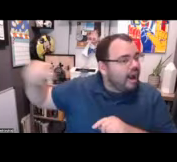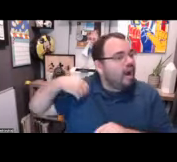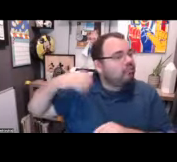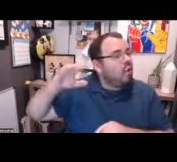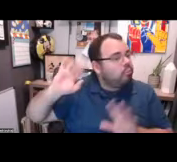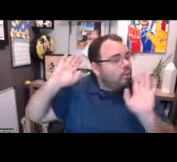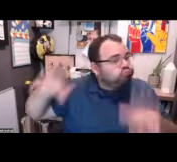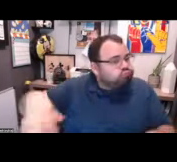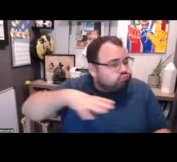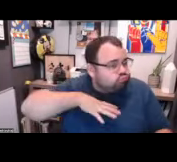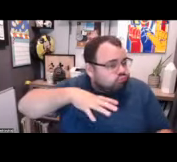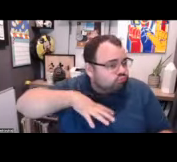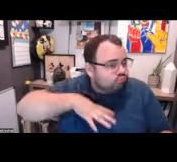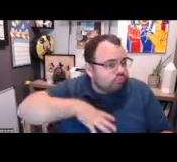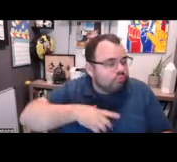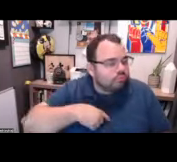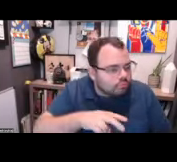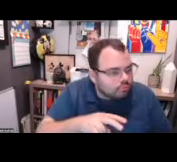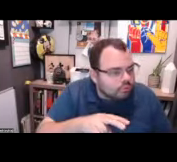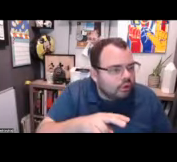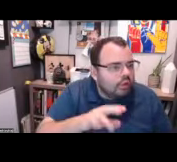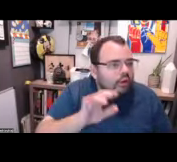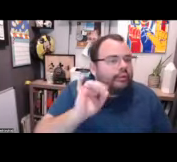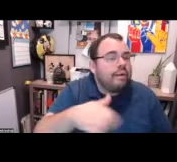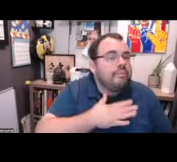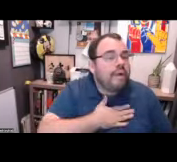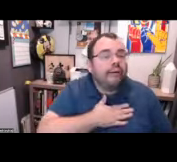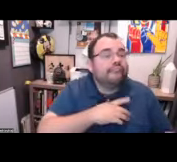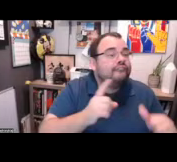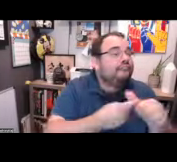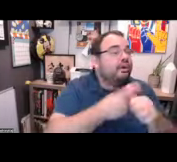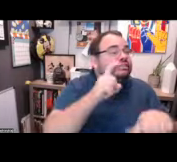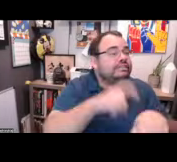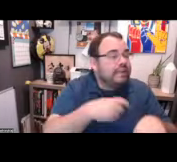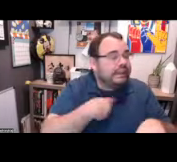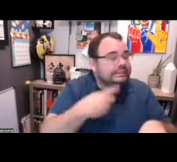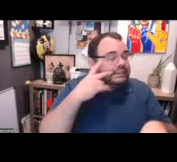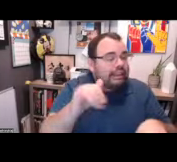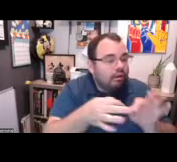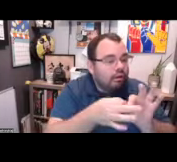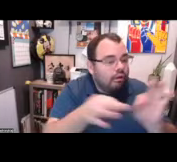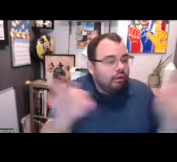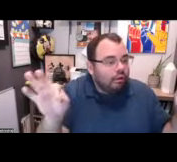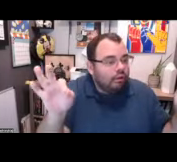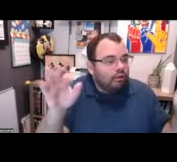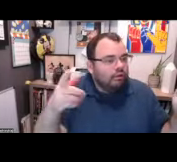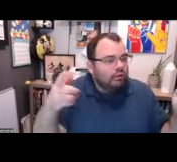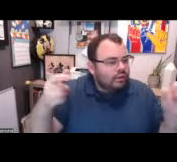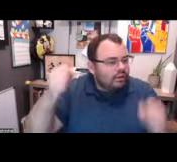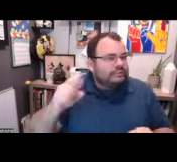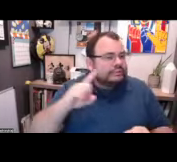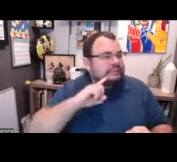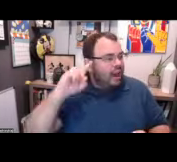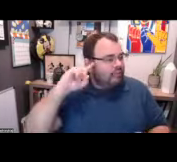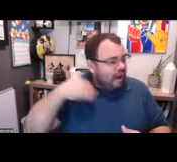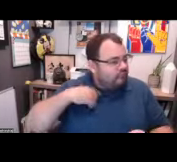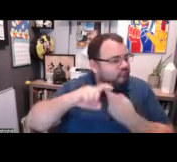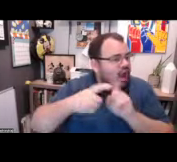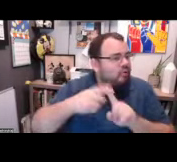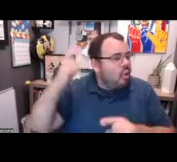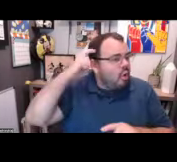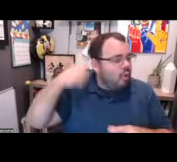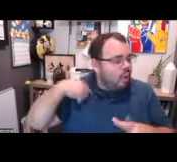cool, yeah. I have several friends that have cochlear implants. That's cool, yeah. And I was like, what, really? It's my first experience of seeing